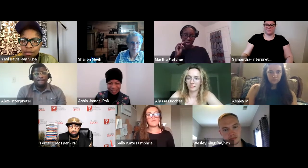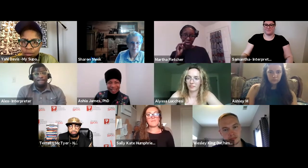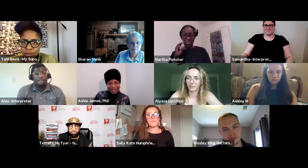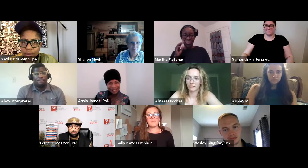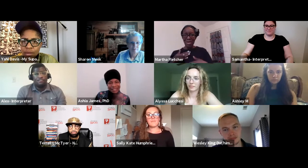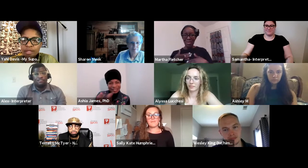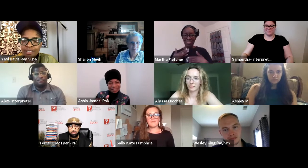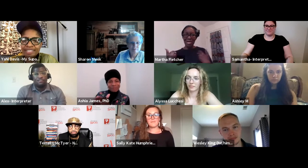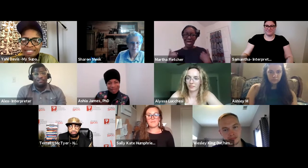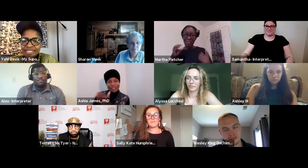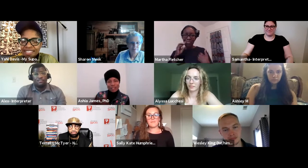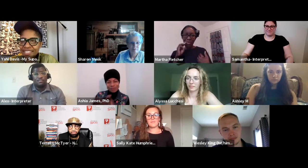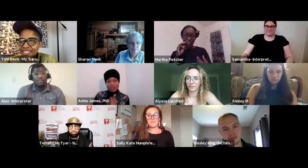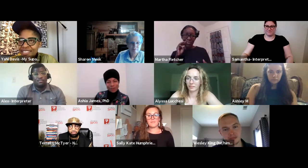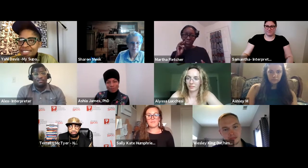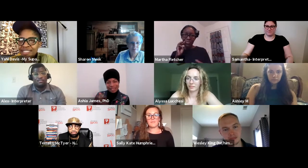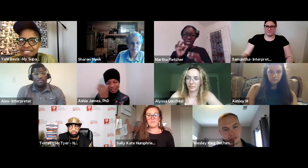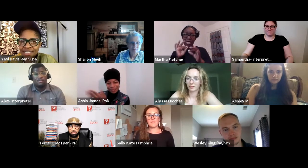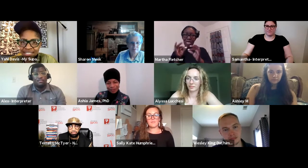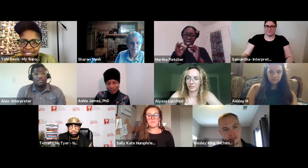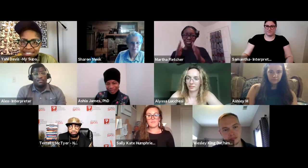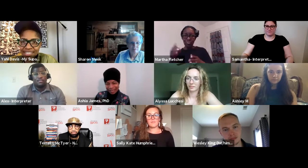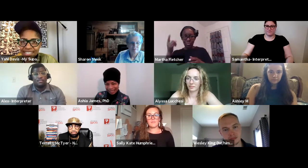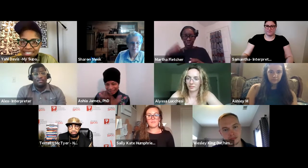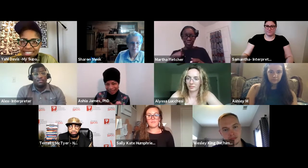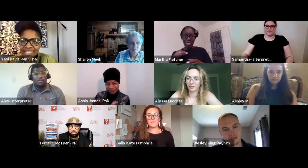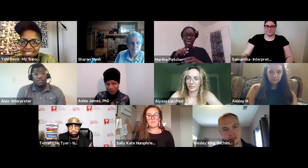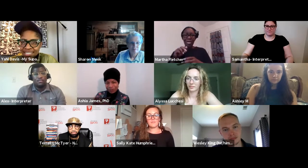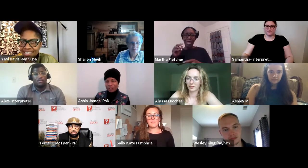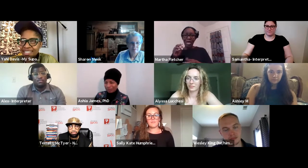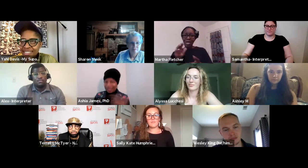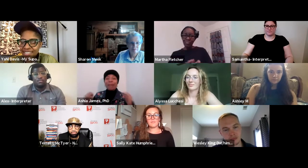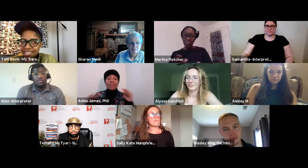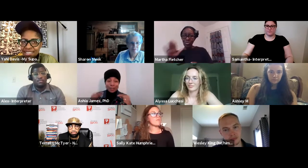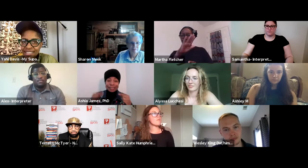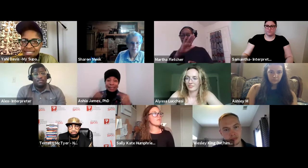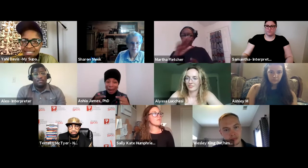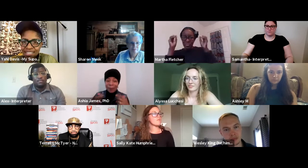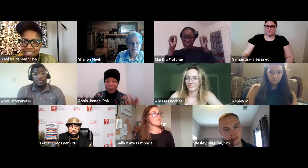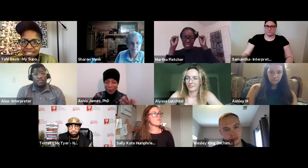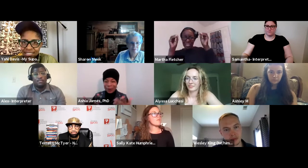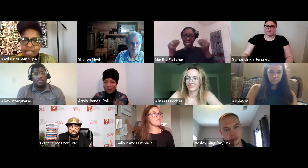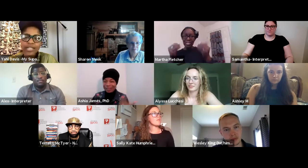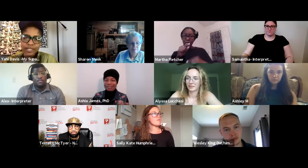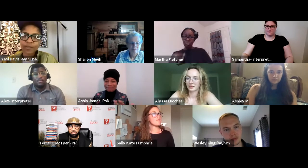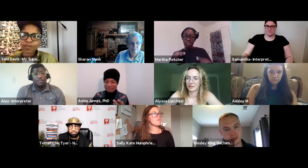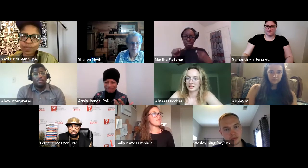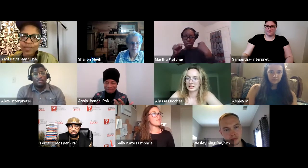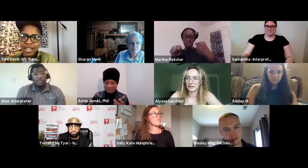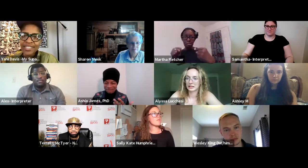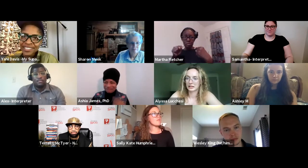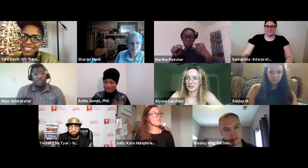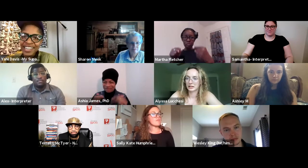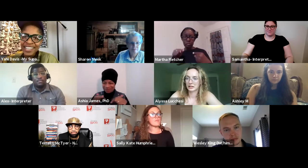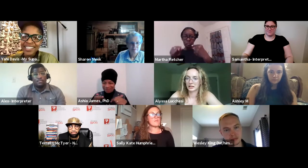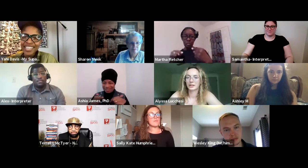her. She is an interpreter for me, and at the university that I teach for, I'm struggling now. Yes,